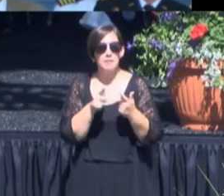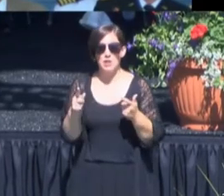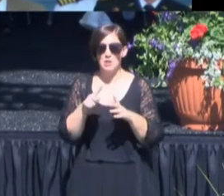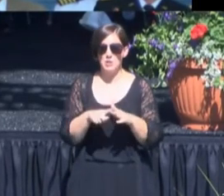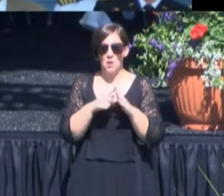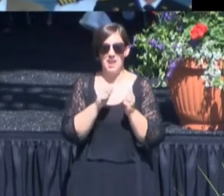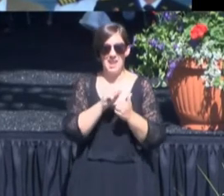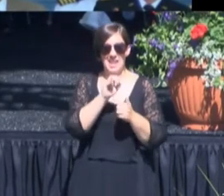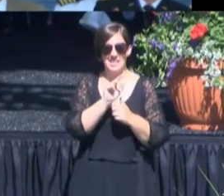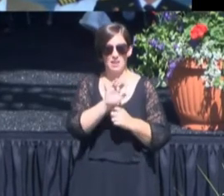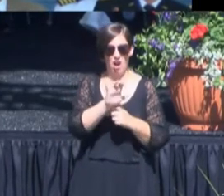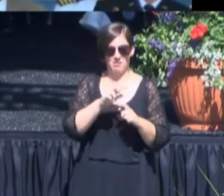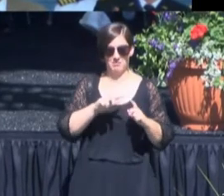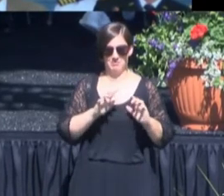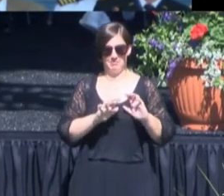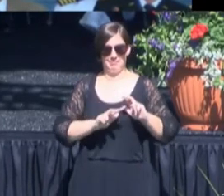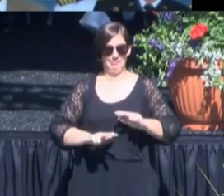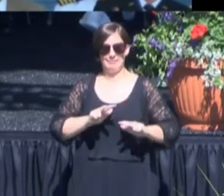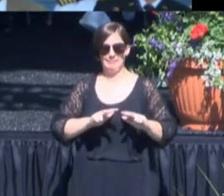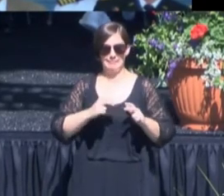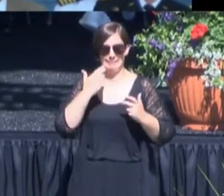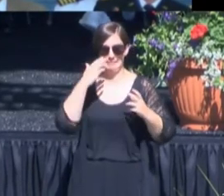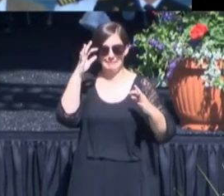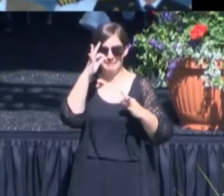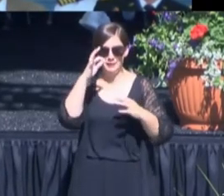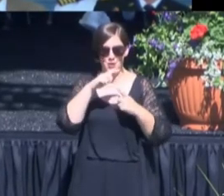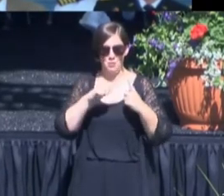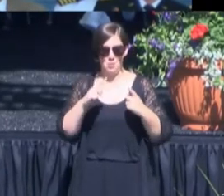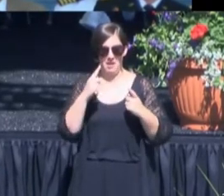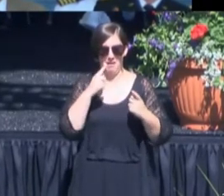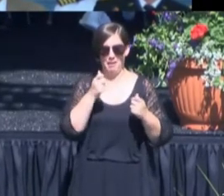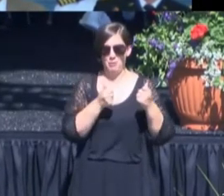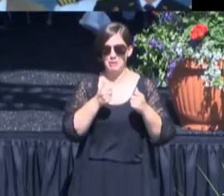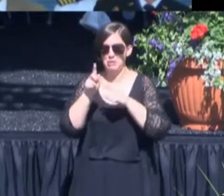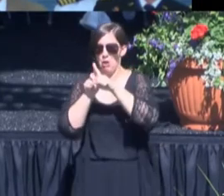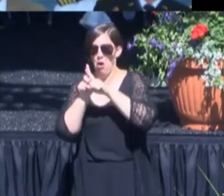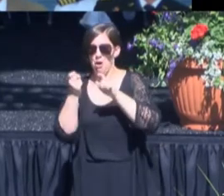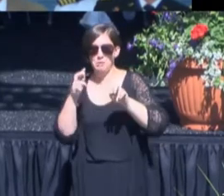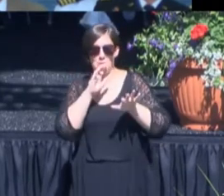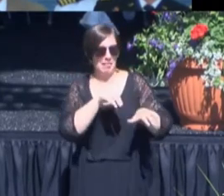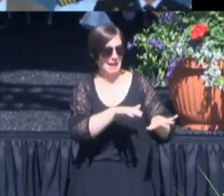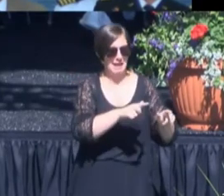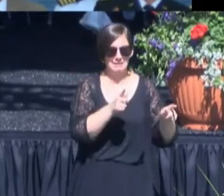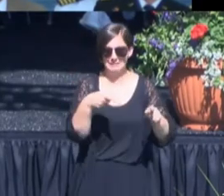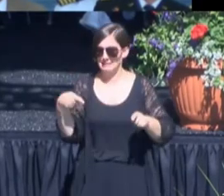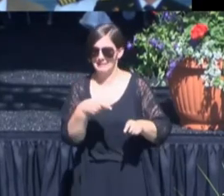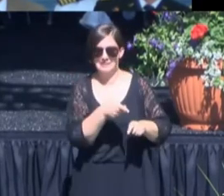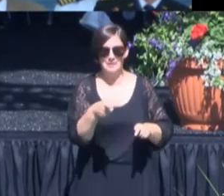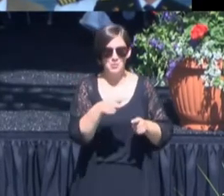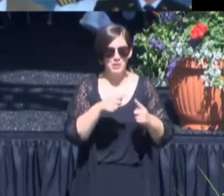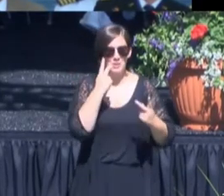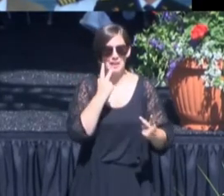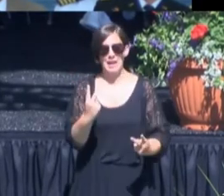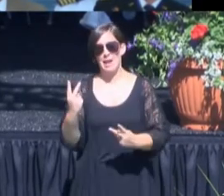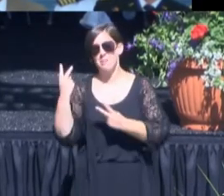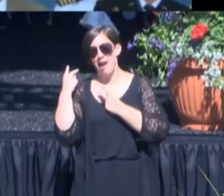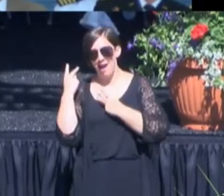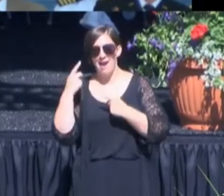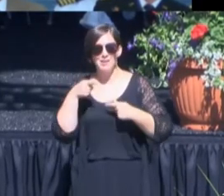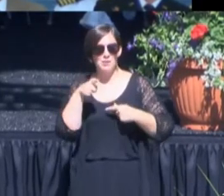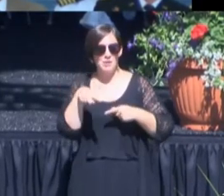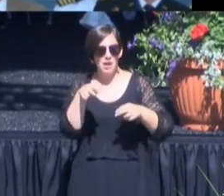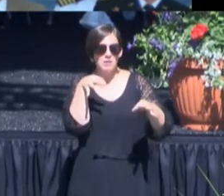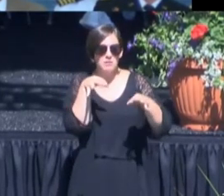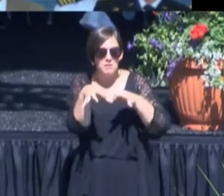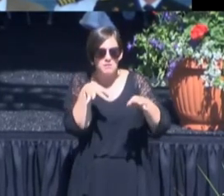INDOC here, and you knew nothing of terrestrial or celestial navigation. When you look back to those days when they had to teach you that